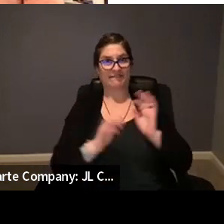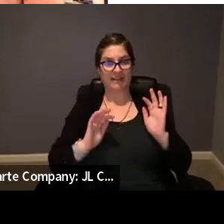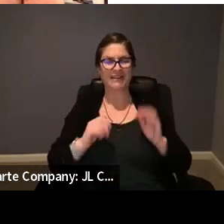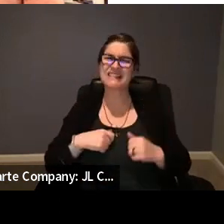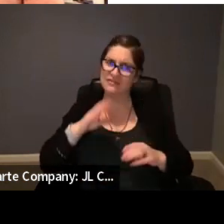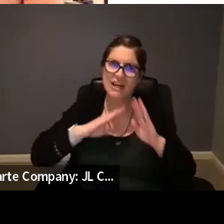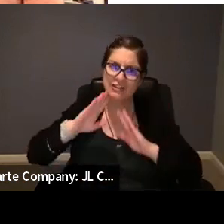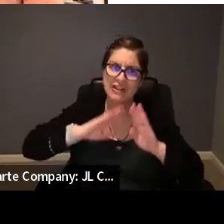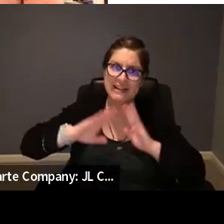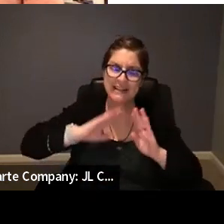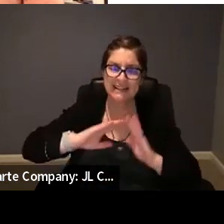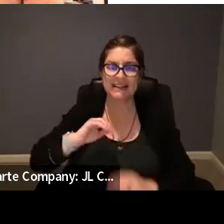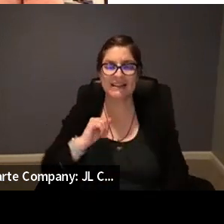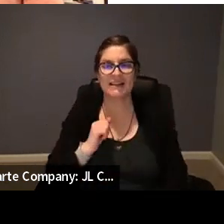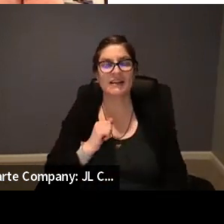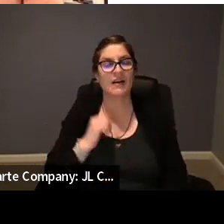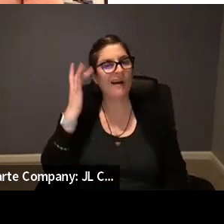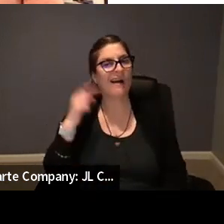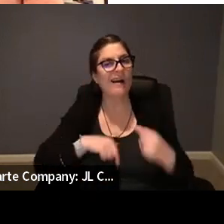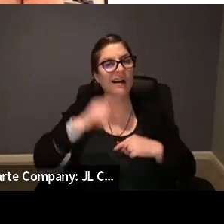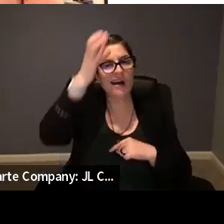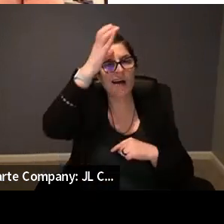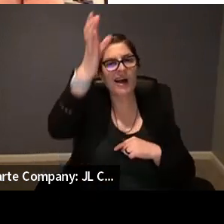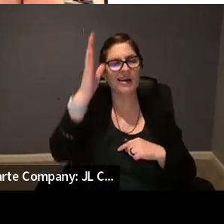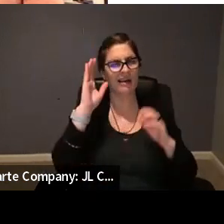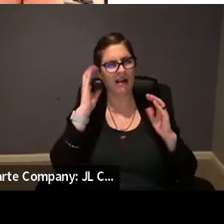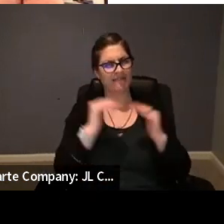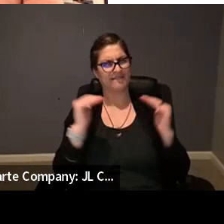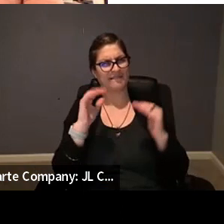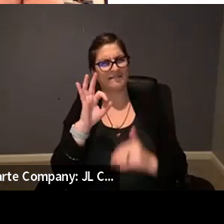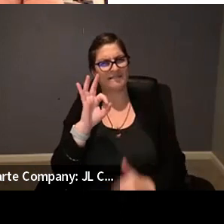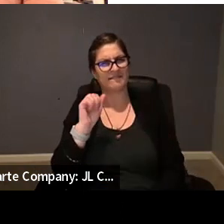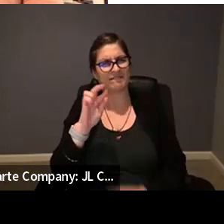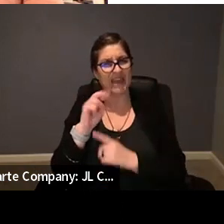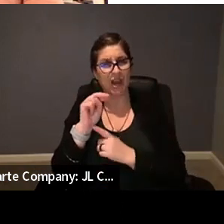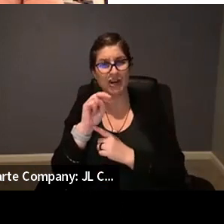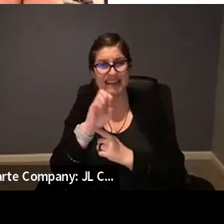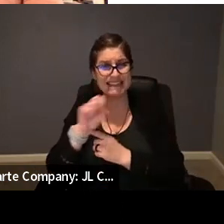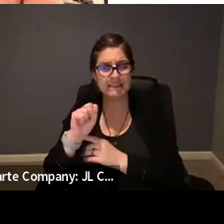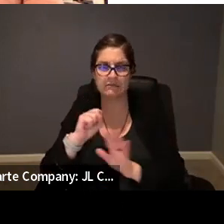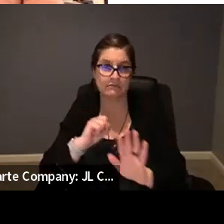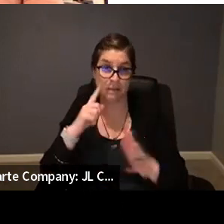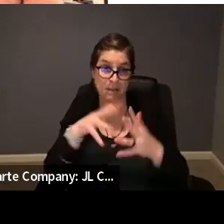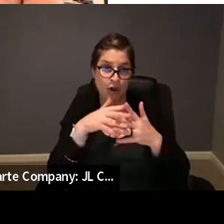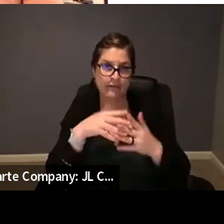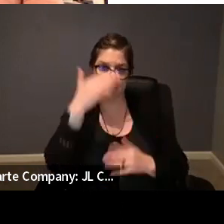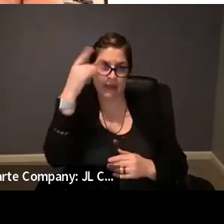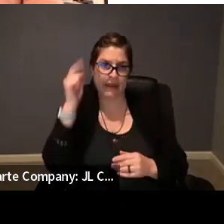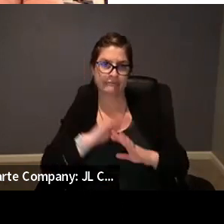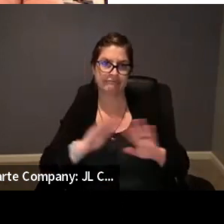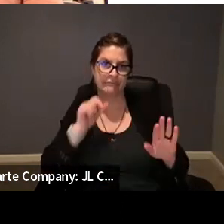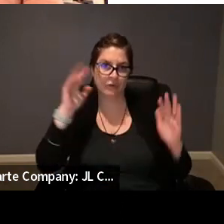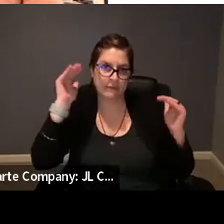me, it comes back to that concept of fairness, which we should not expect in America at all. You know, but I did everything